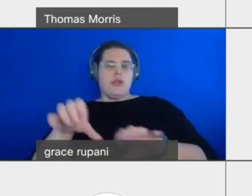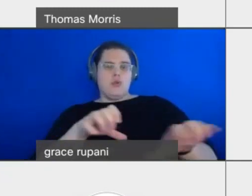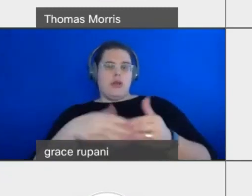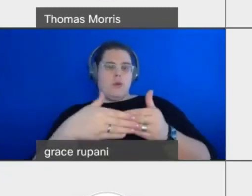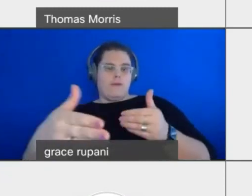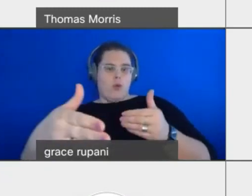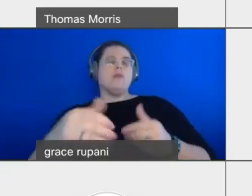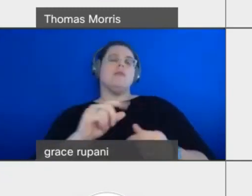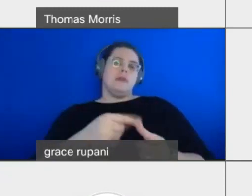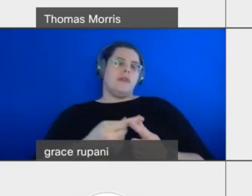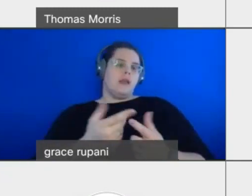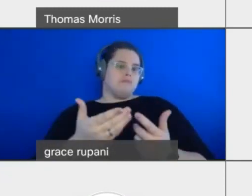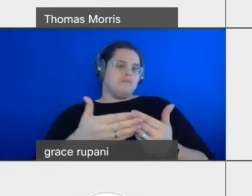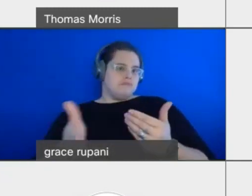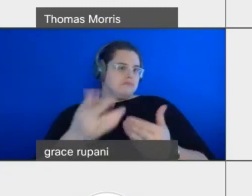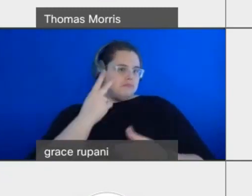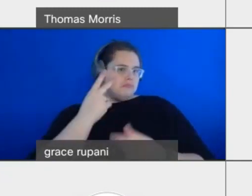there.